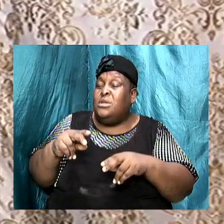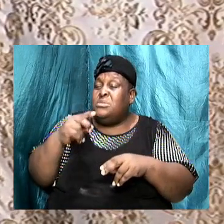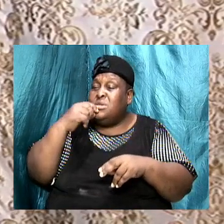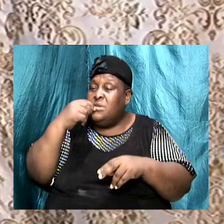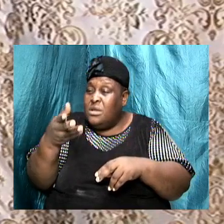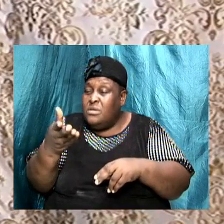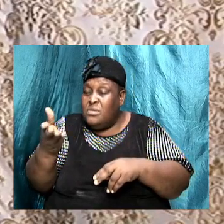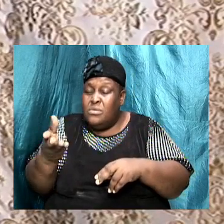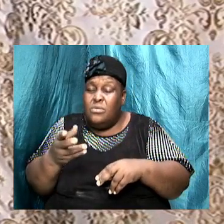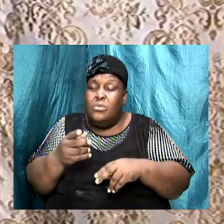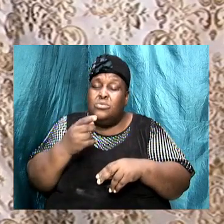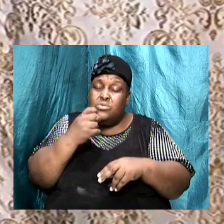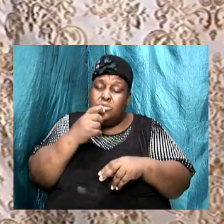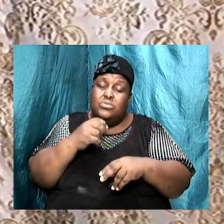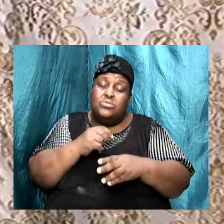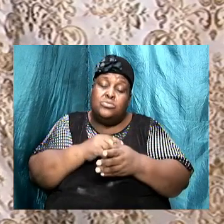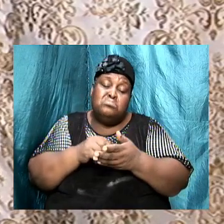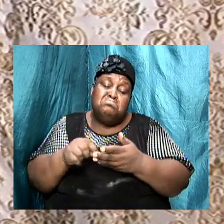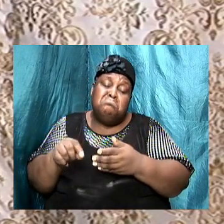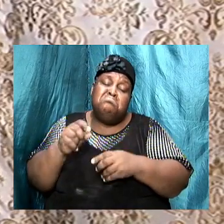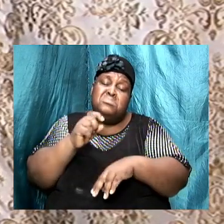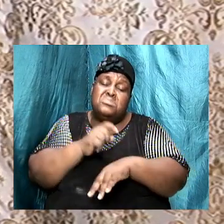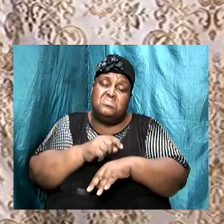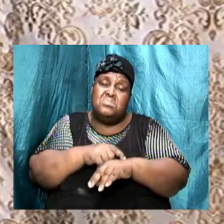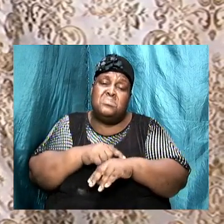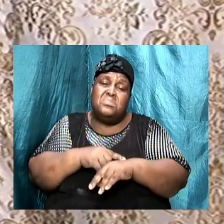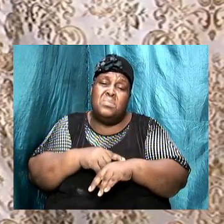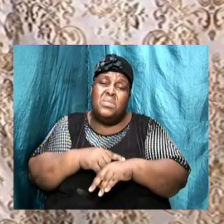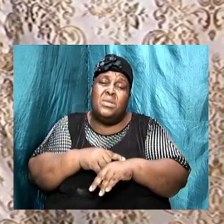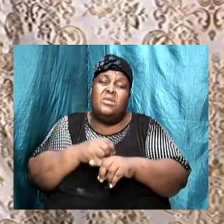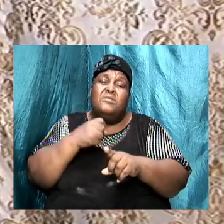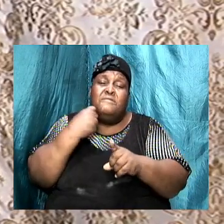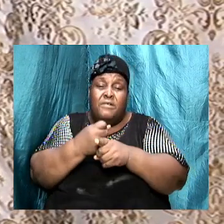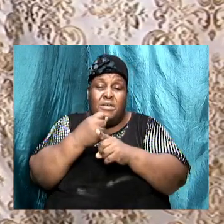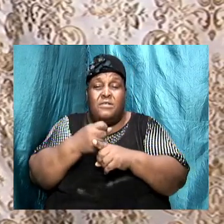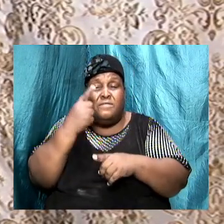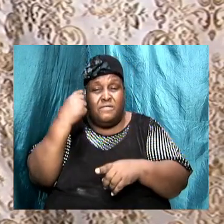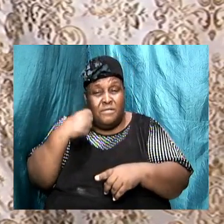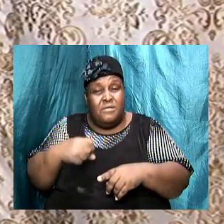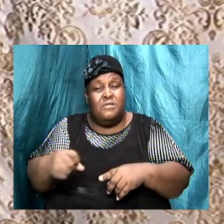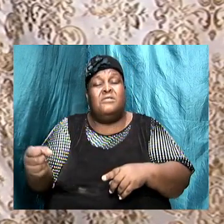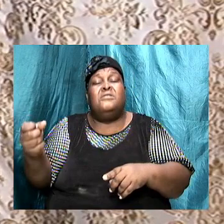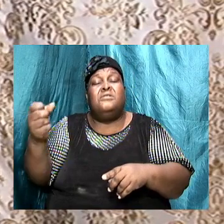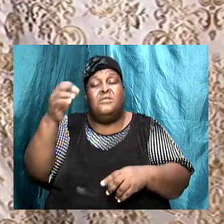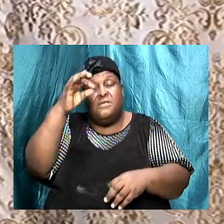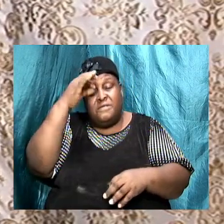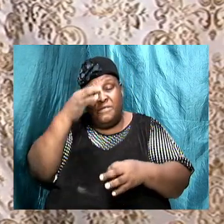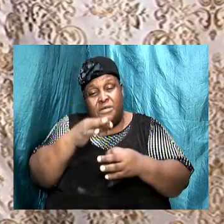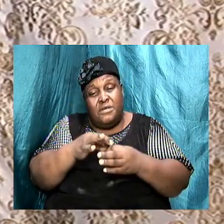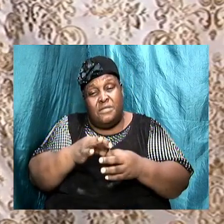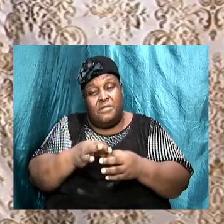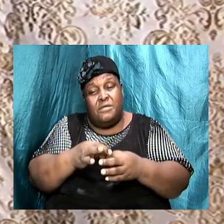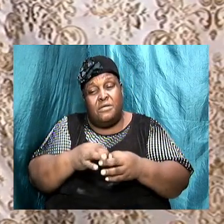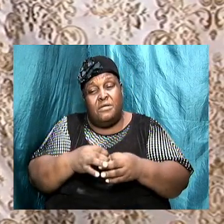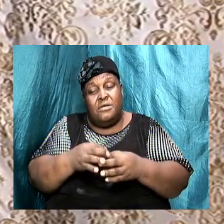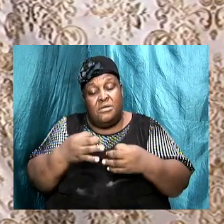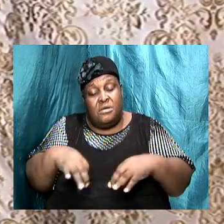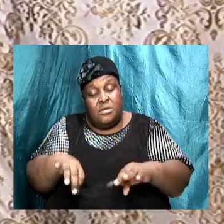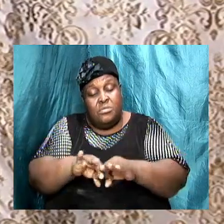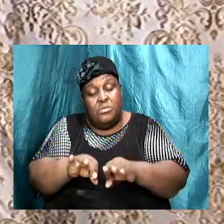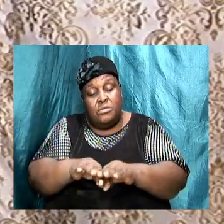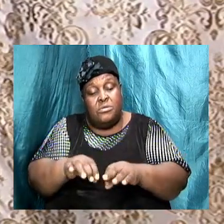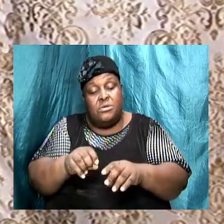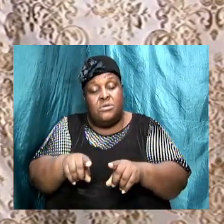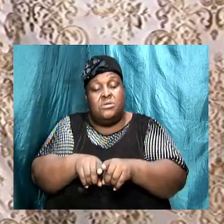to contend for the faith. Today, like I started out by saying, it's important for us as children of God